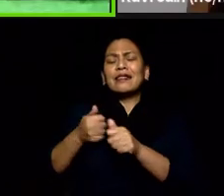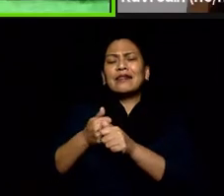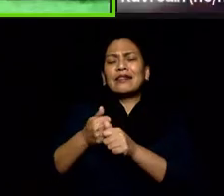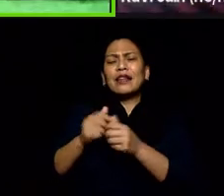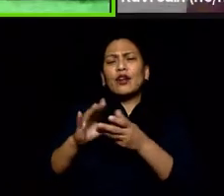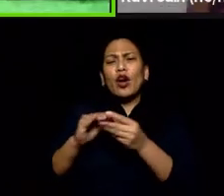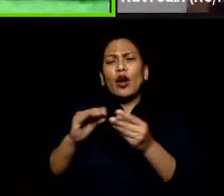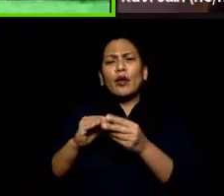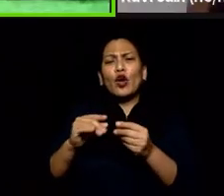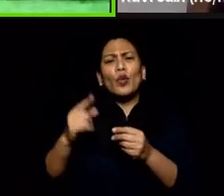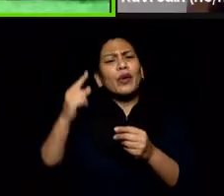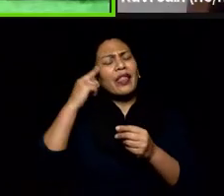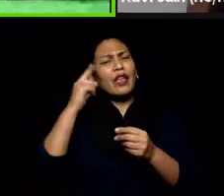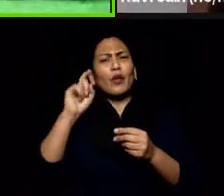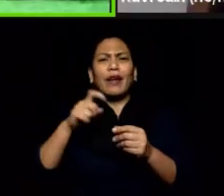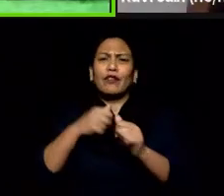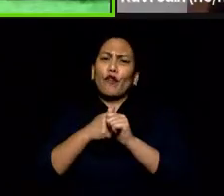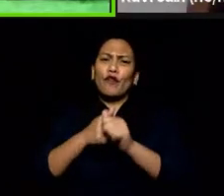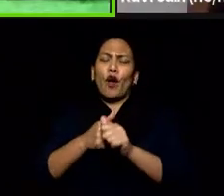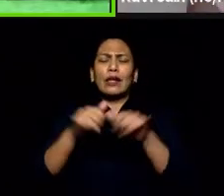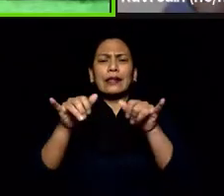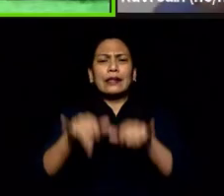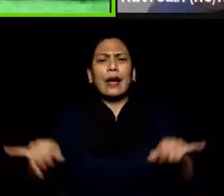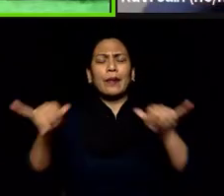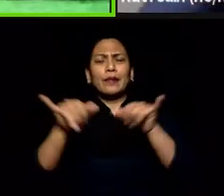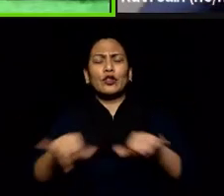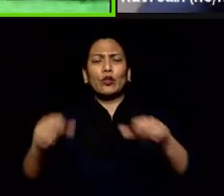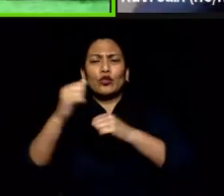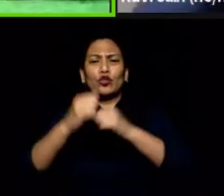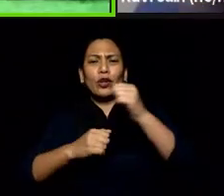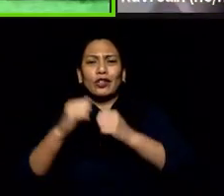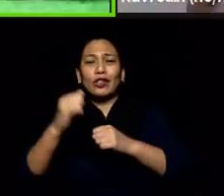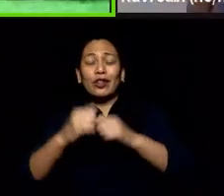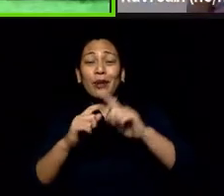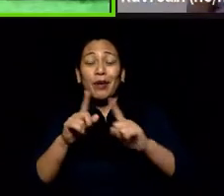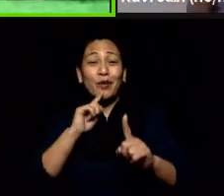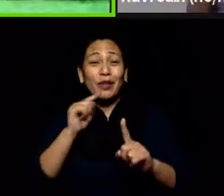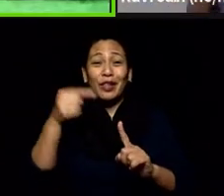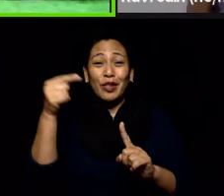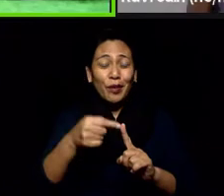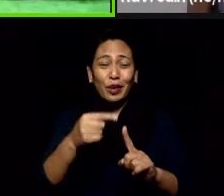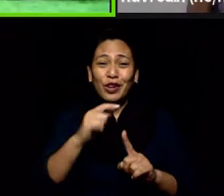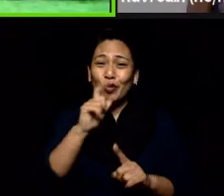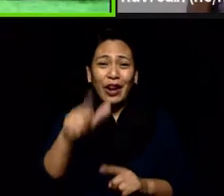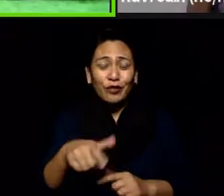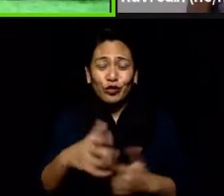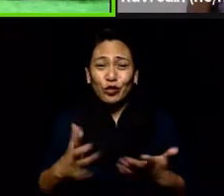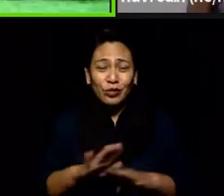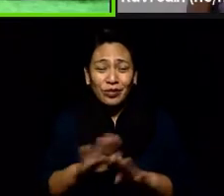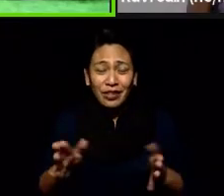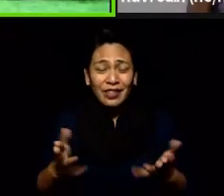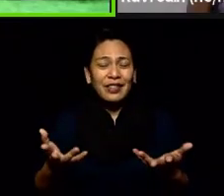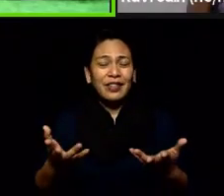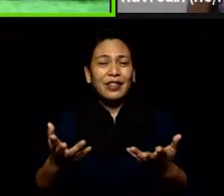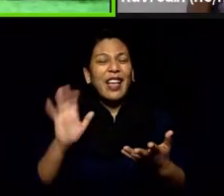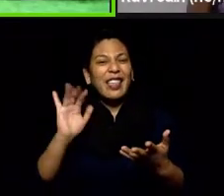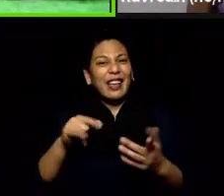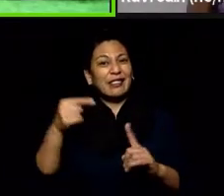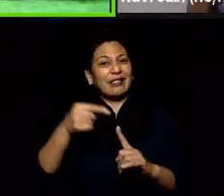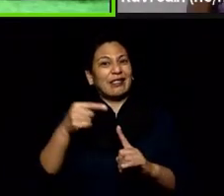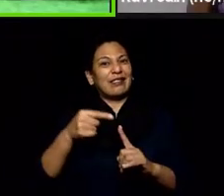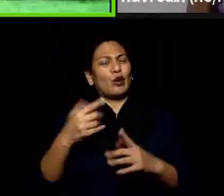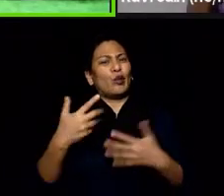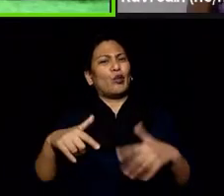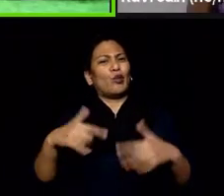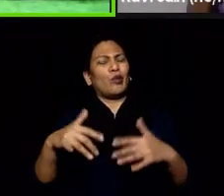we think we have to do it within the structures, but we don't necessarily have to do it within the structures. And that becomes a really big question, because I think